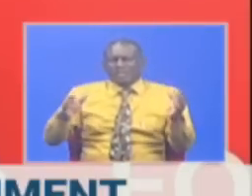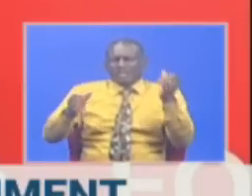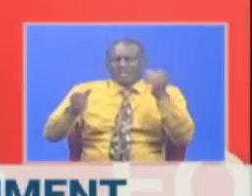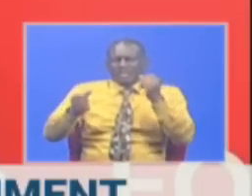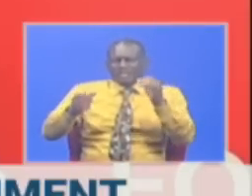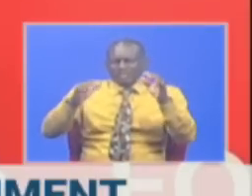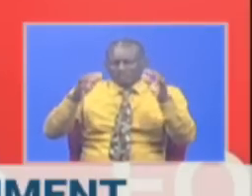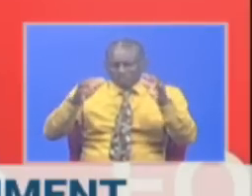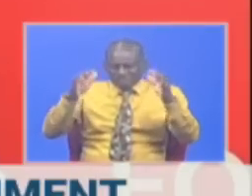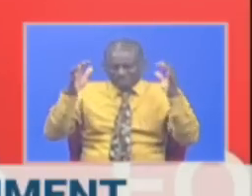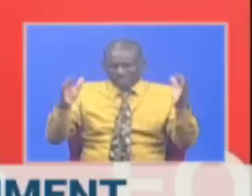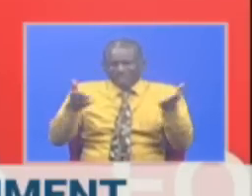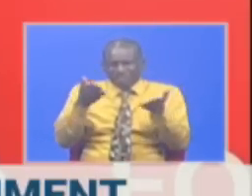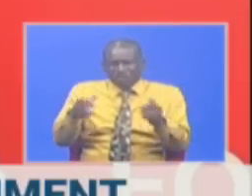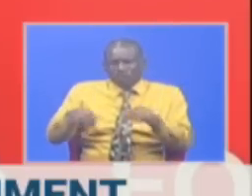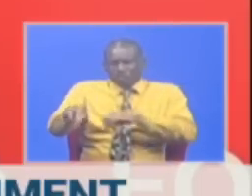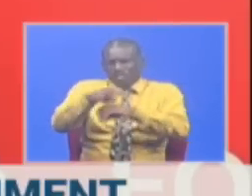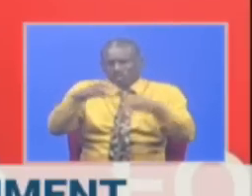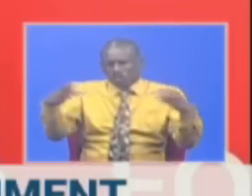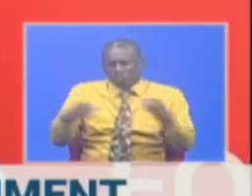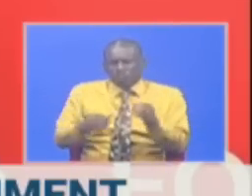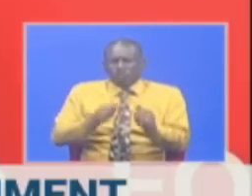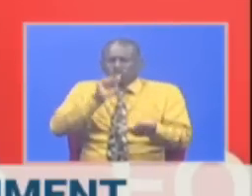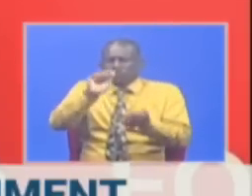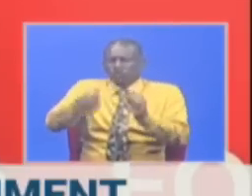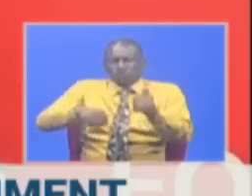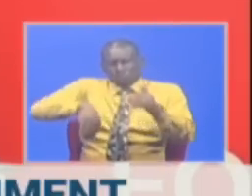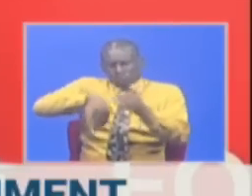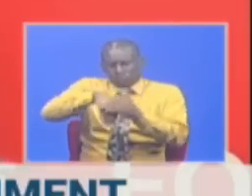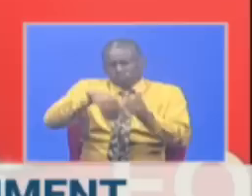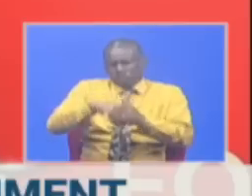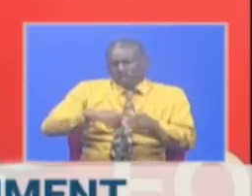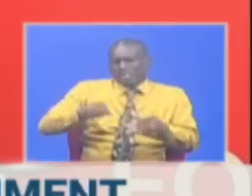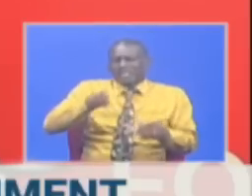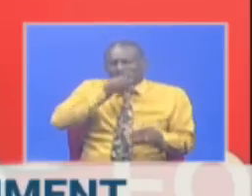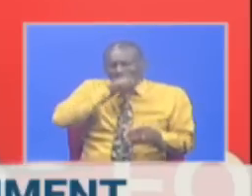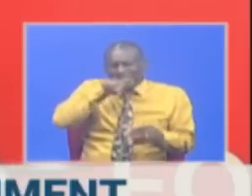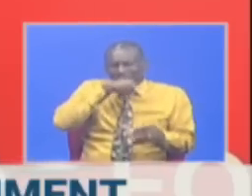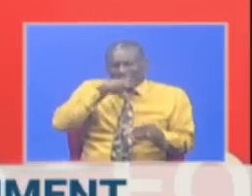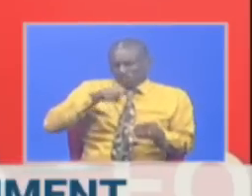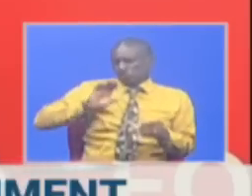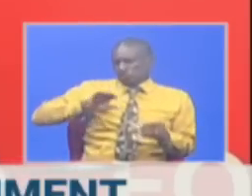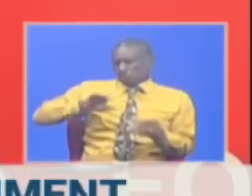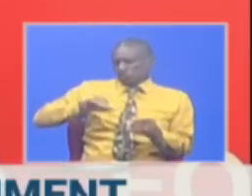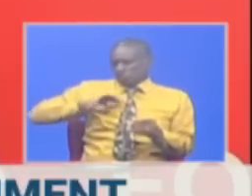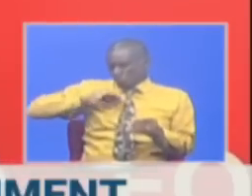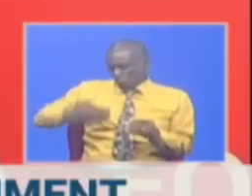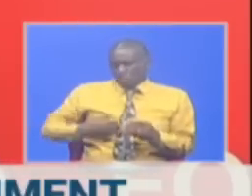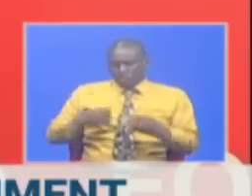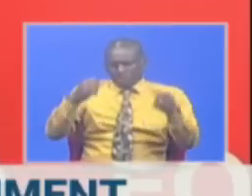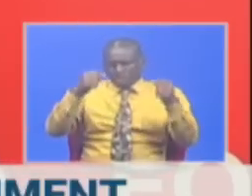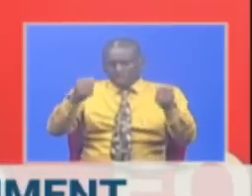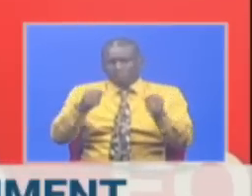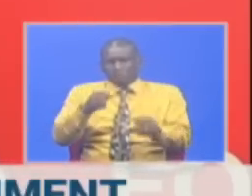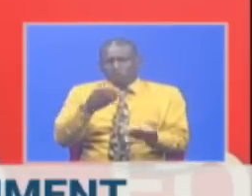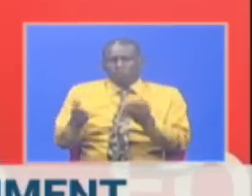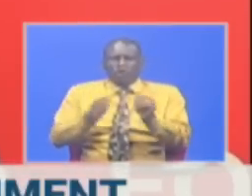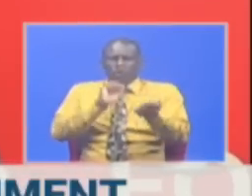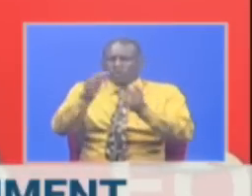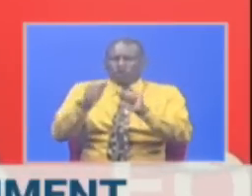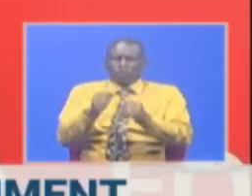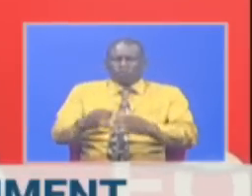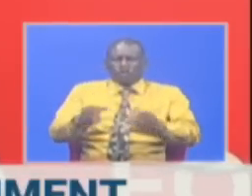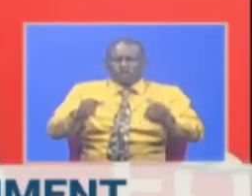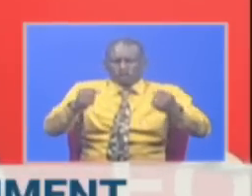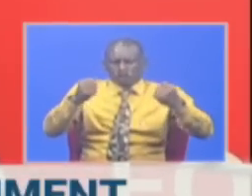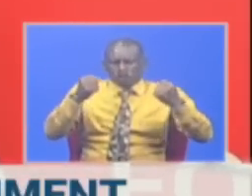team again to play in Turkish Women Cup, where we'll face a team that are highly ranked, a team like